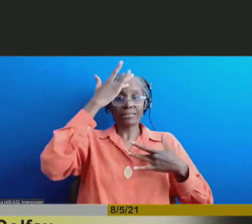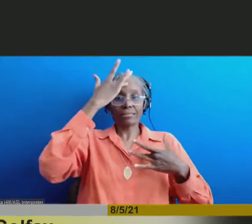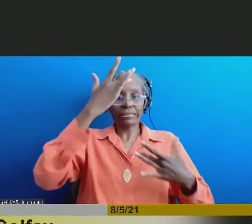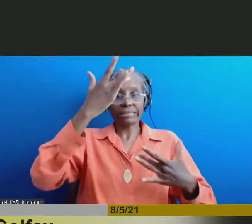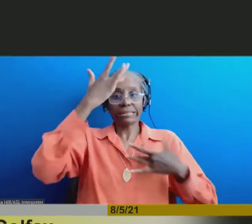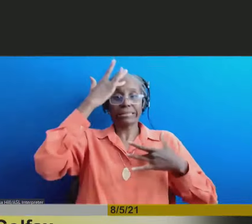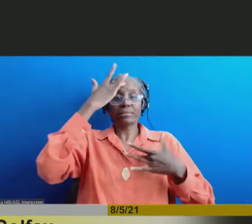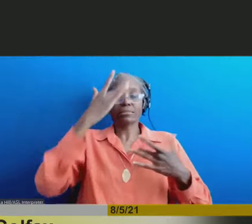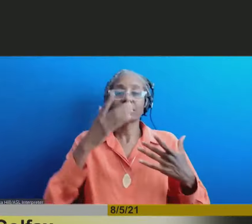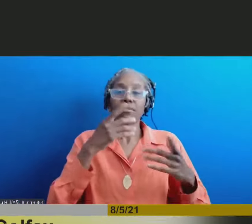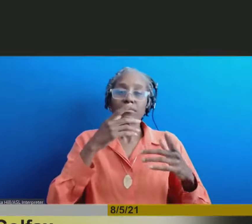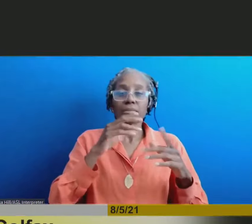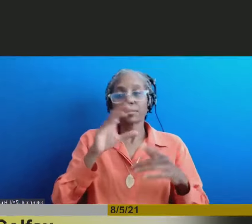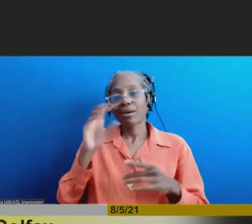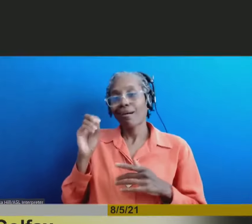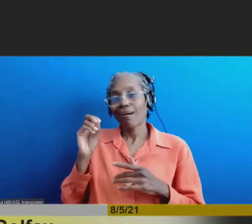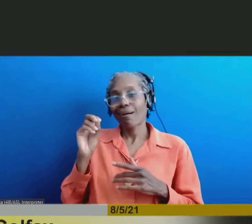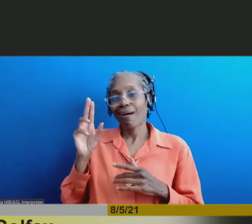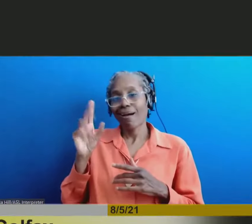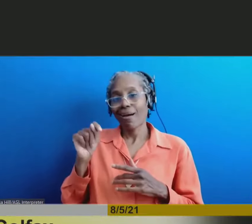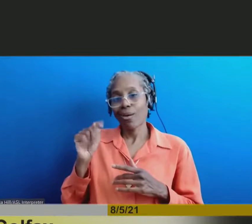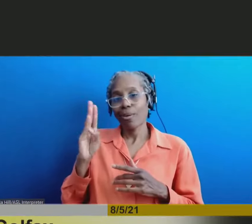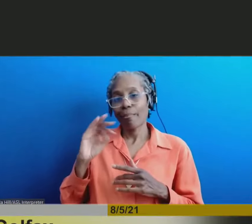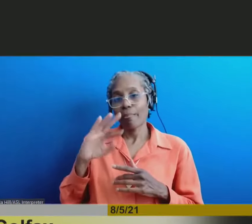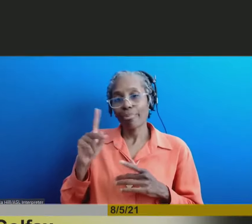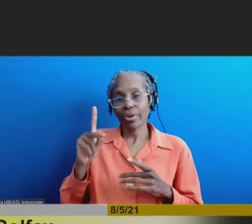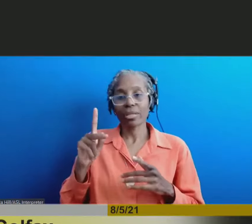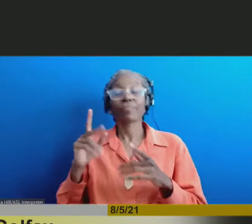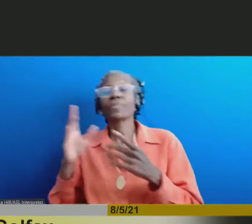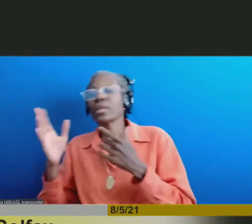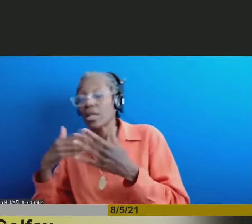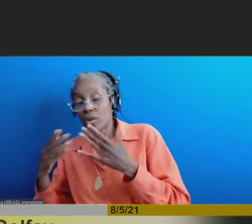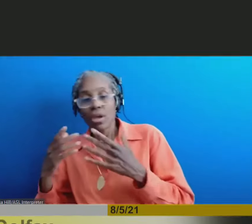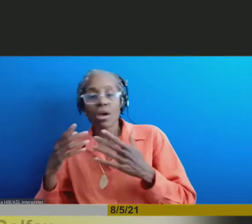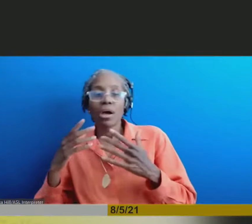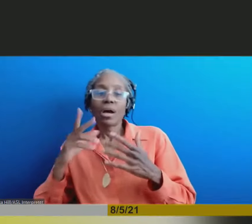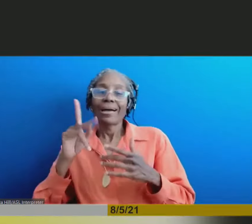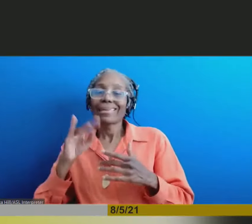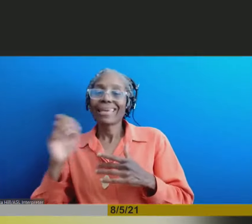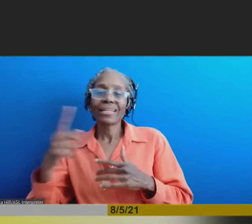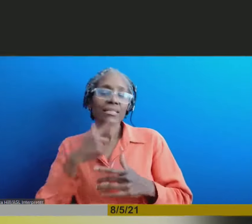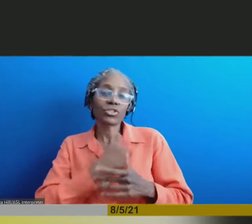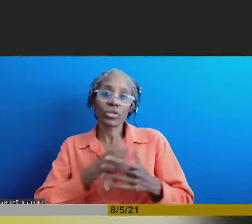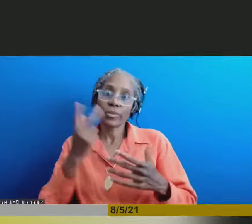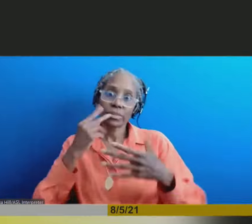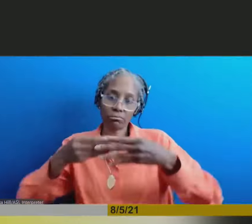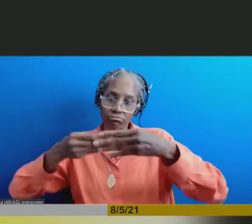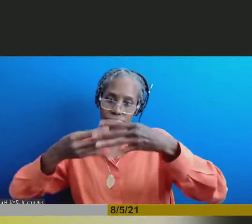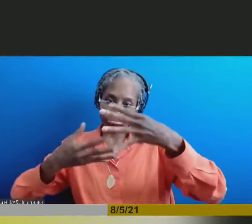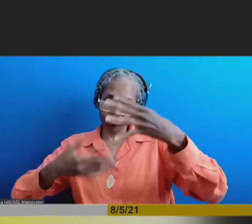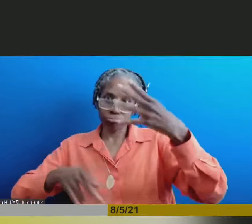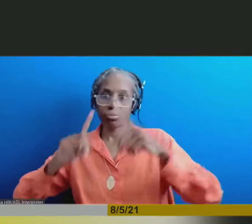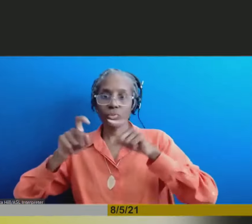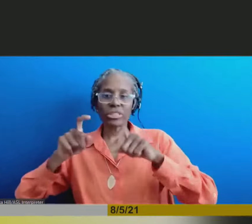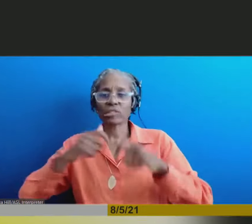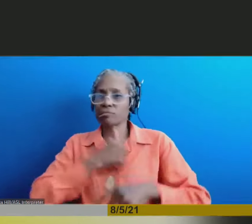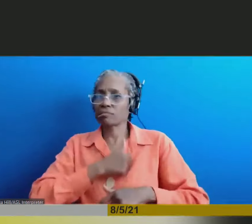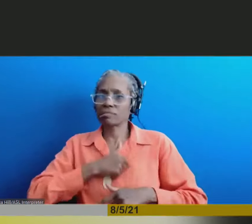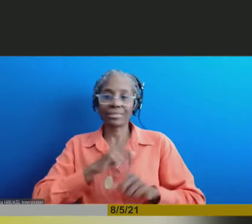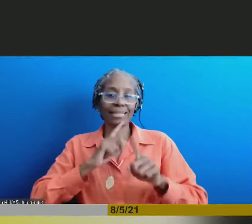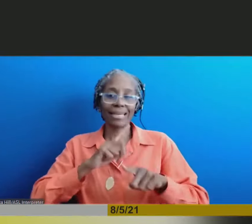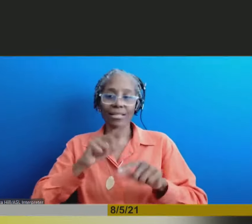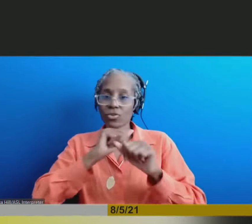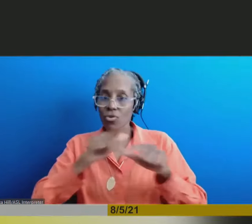All right. Well, I know we received many questions and we apologize we couldn't get to all of them, but we will try to, through